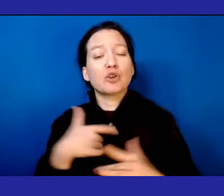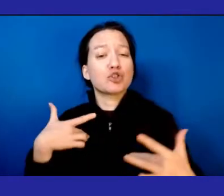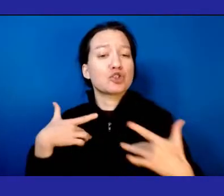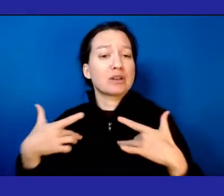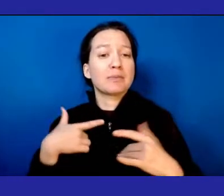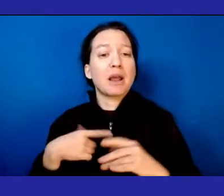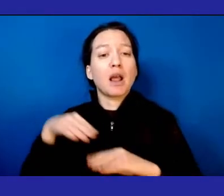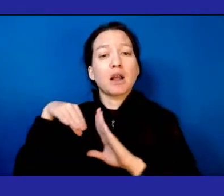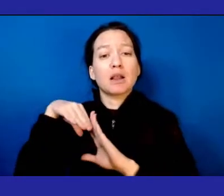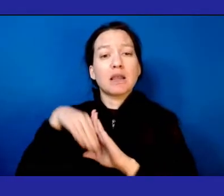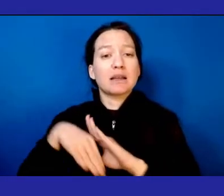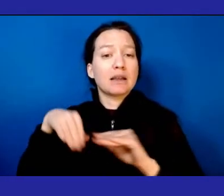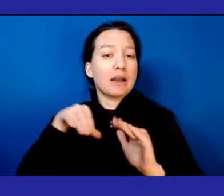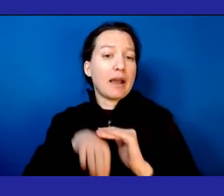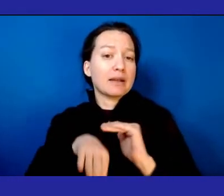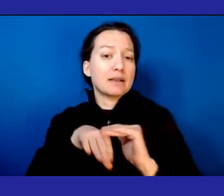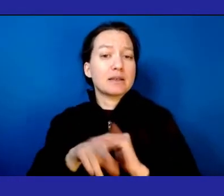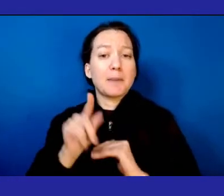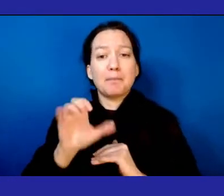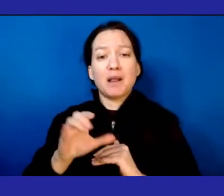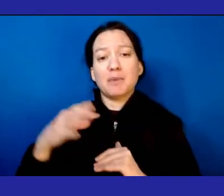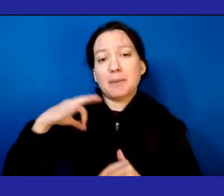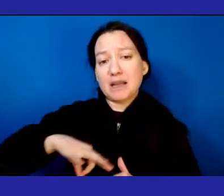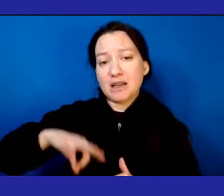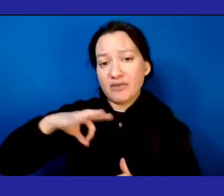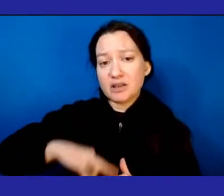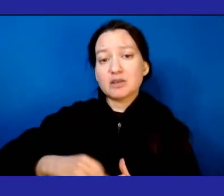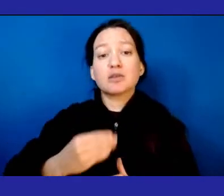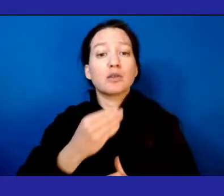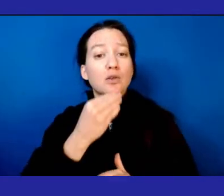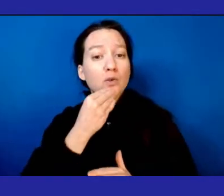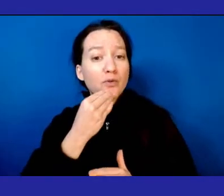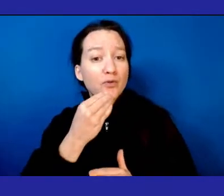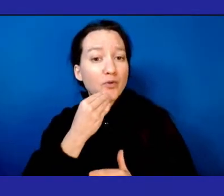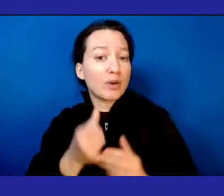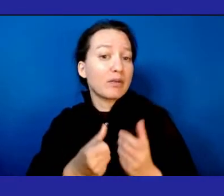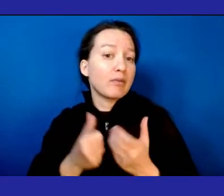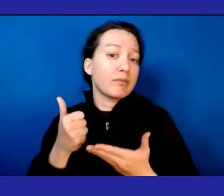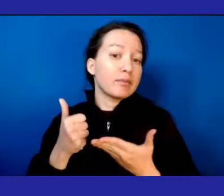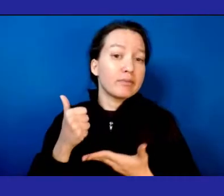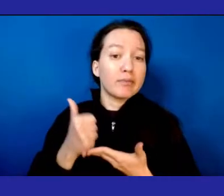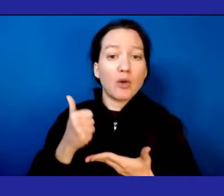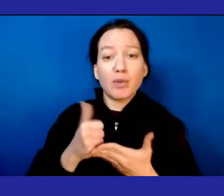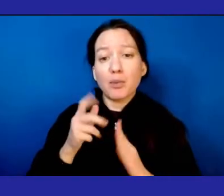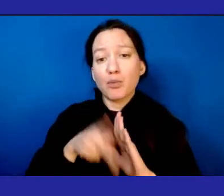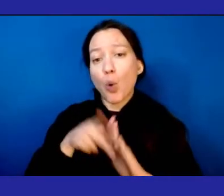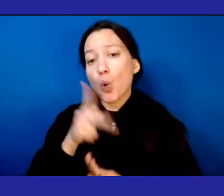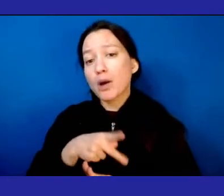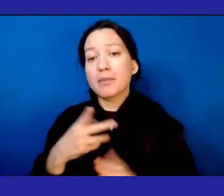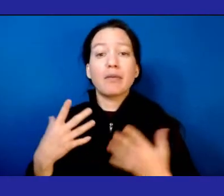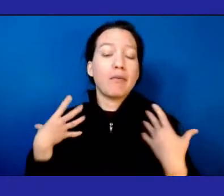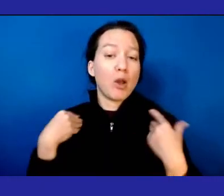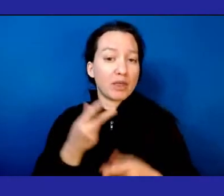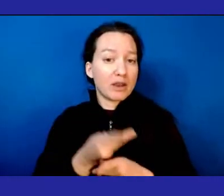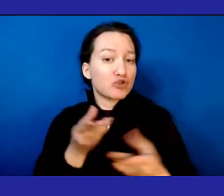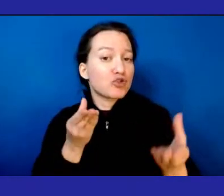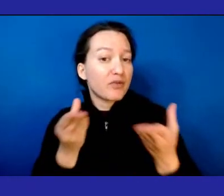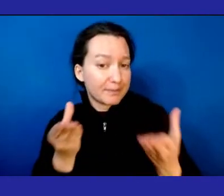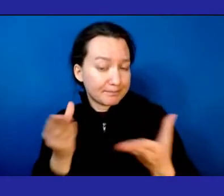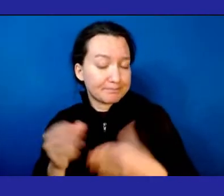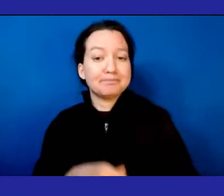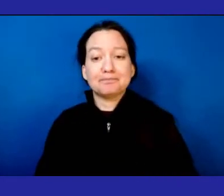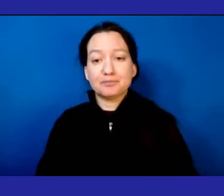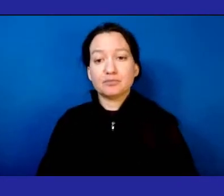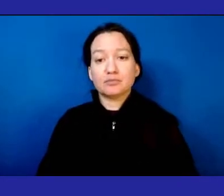declining access to public benefits, food assistance programs, and healthcare services.